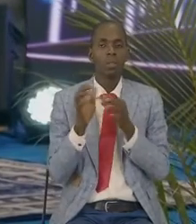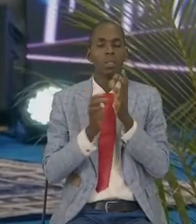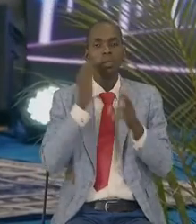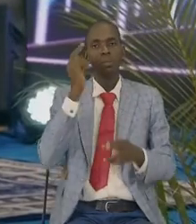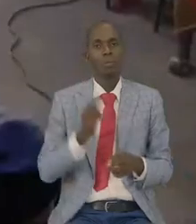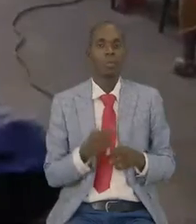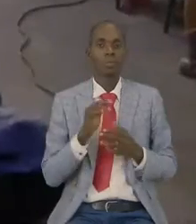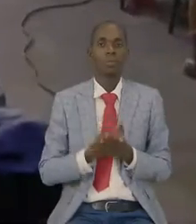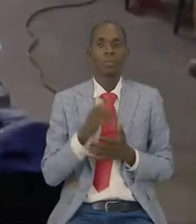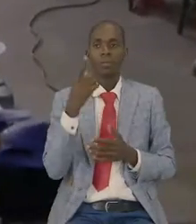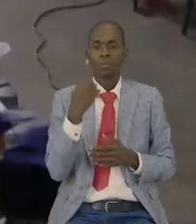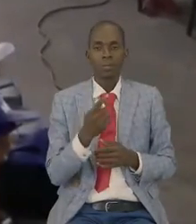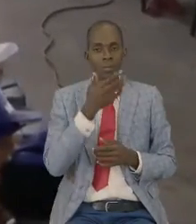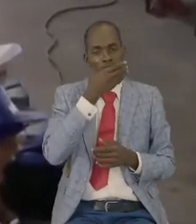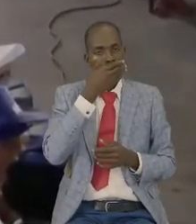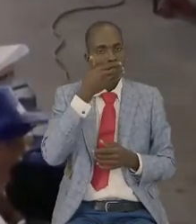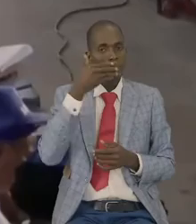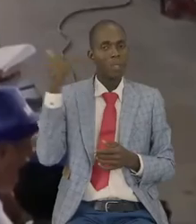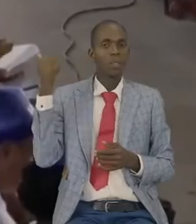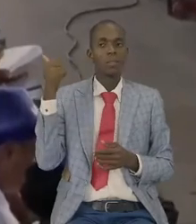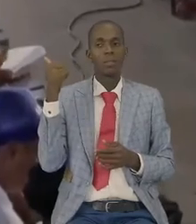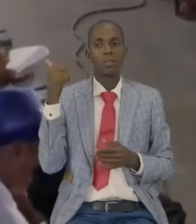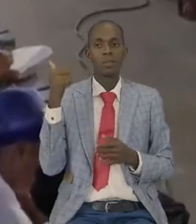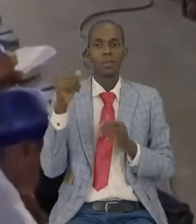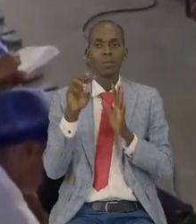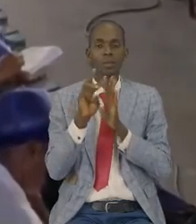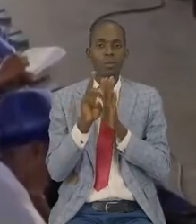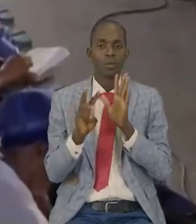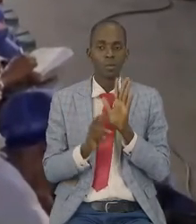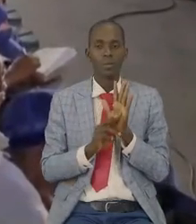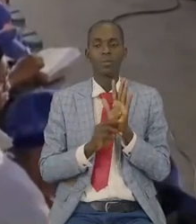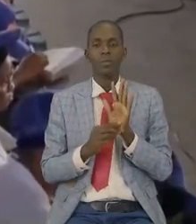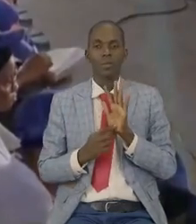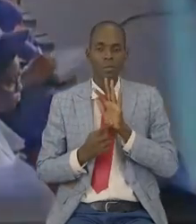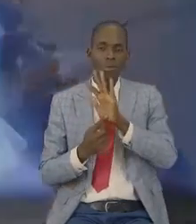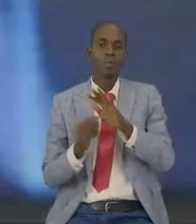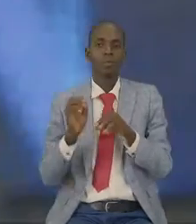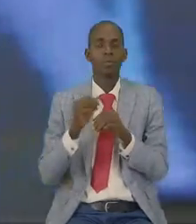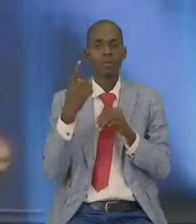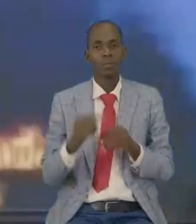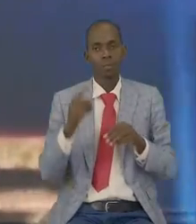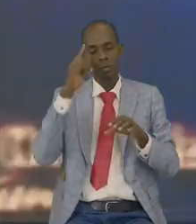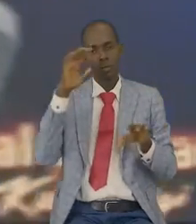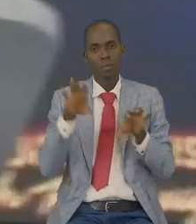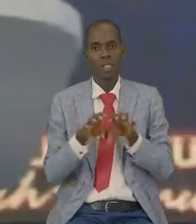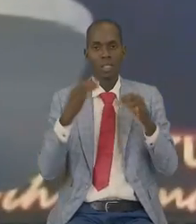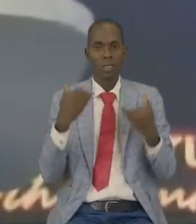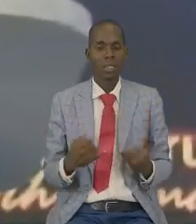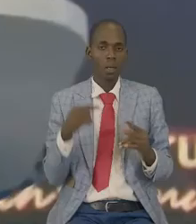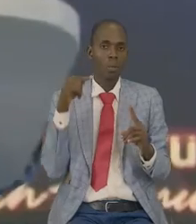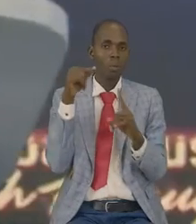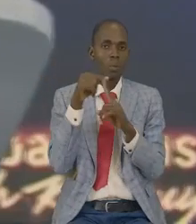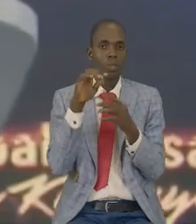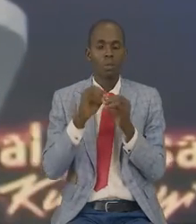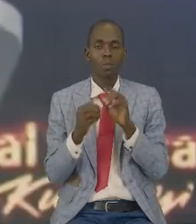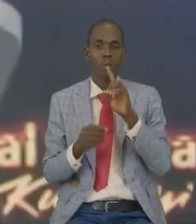name. The better will expressed in the covenant. Let's look at number one. Number